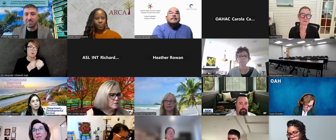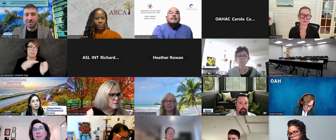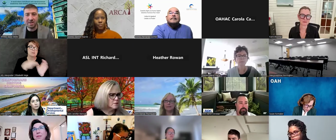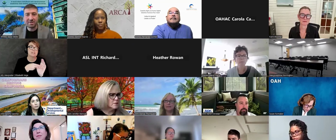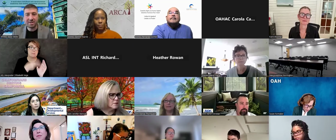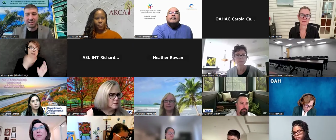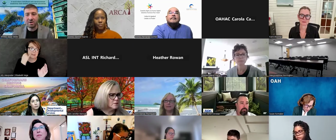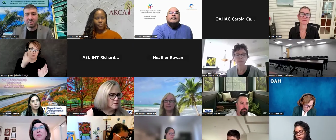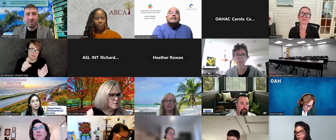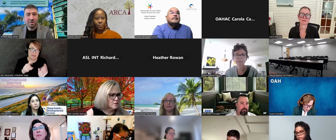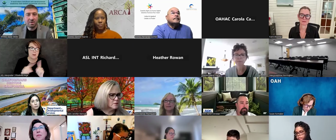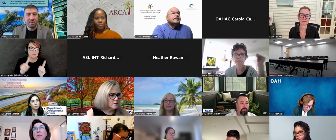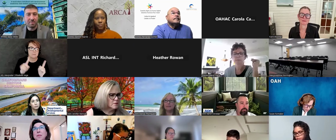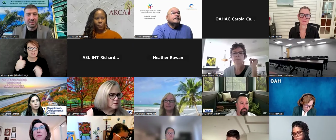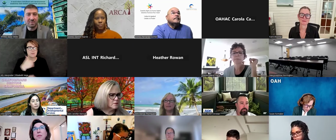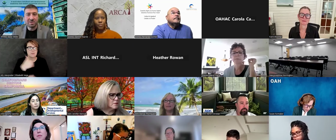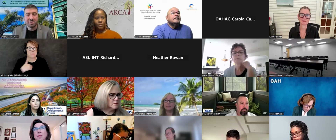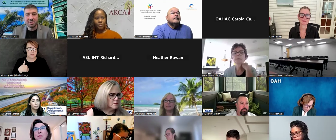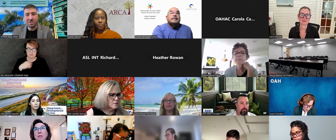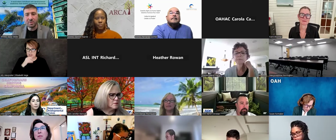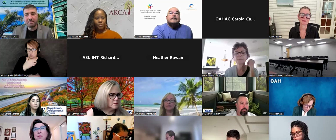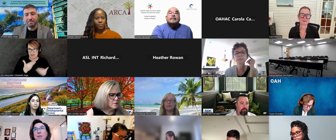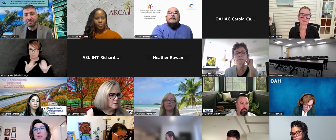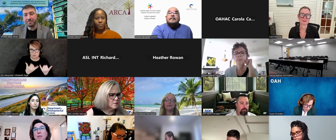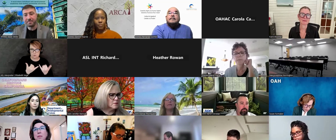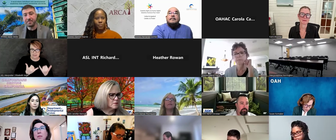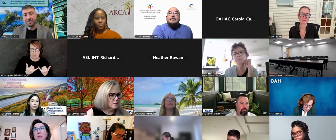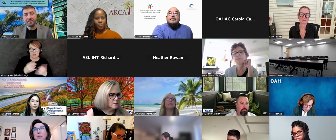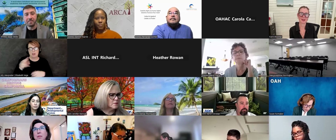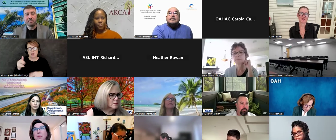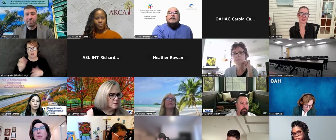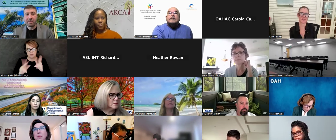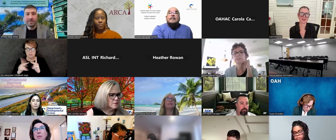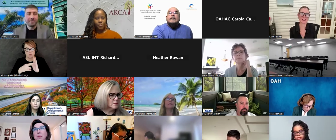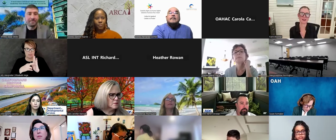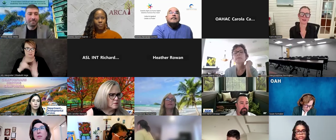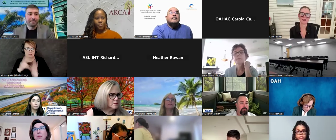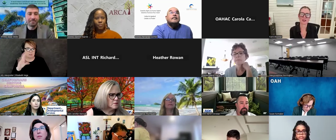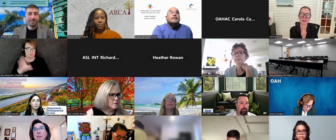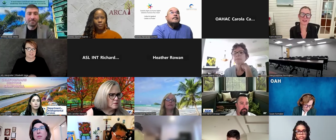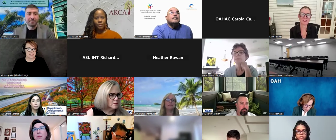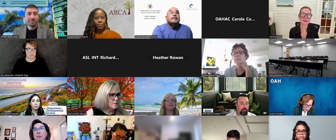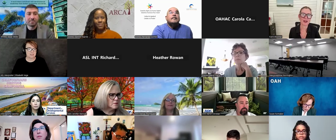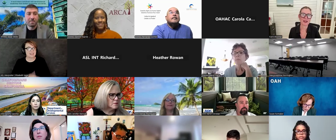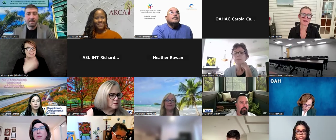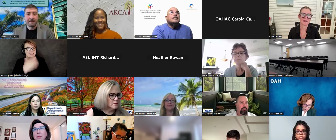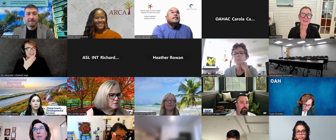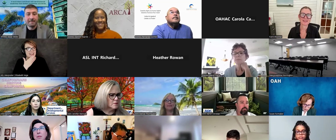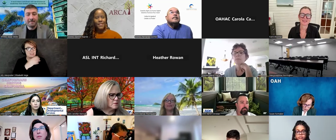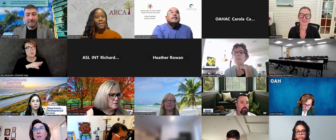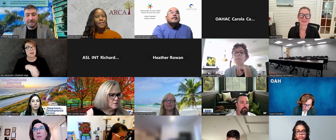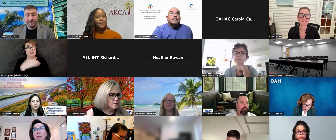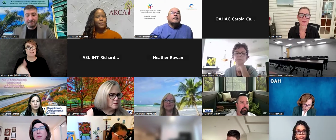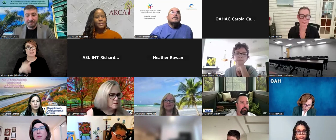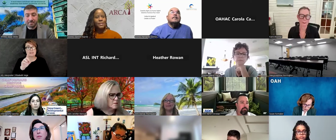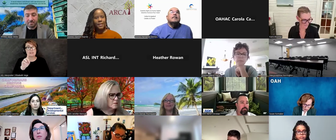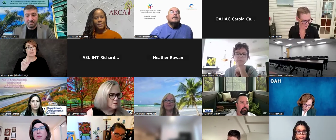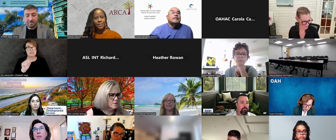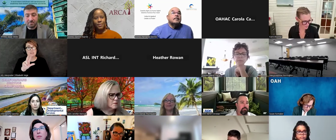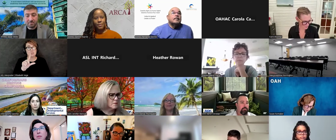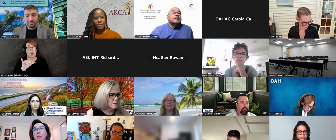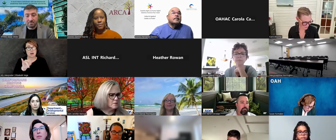other members not here today that are representing regional centers as well. Thanks, Jesse. Darlene, go ahead. Yes, I raised